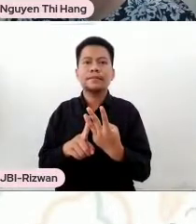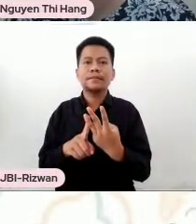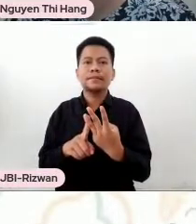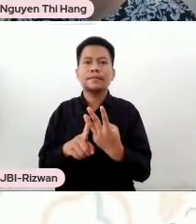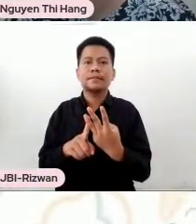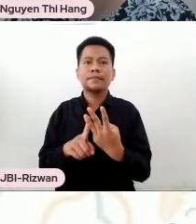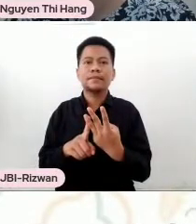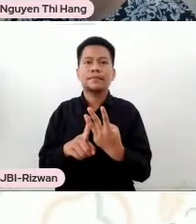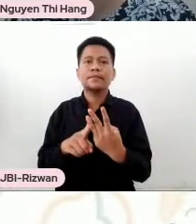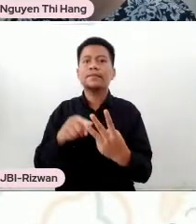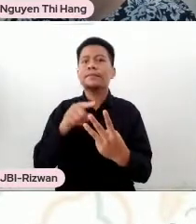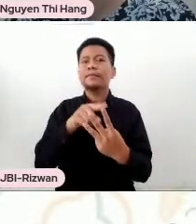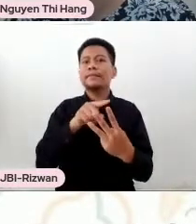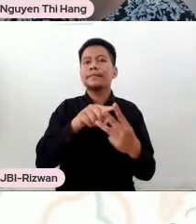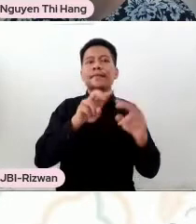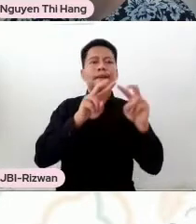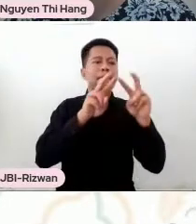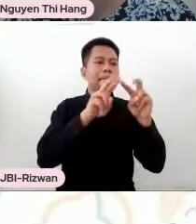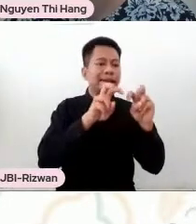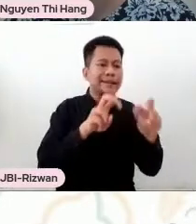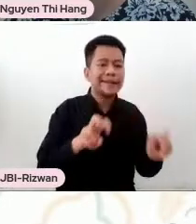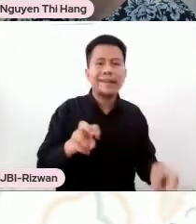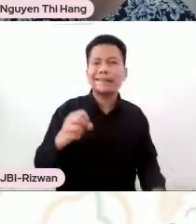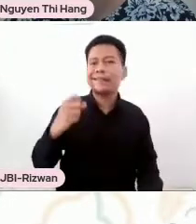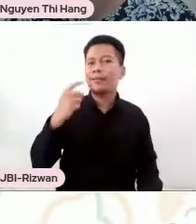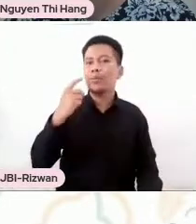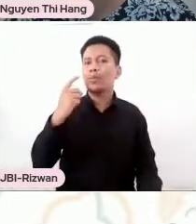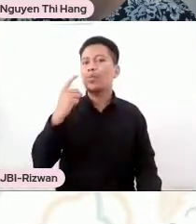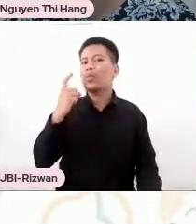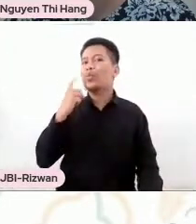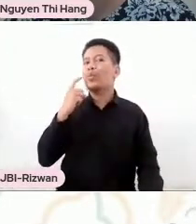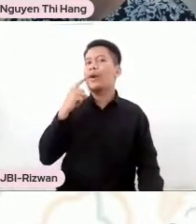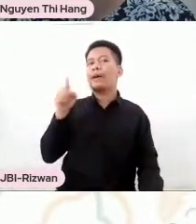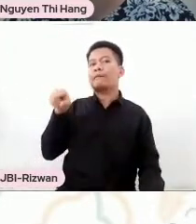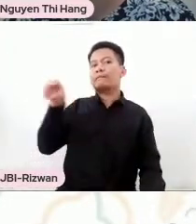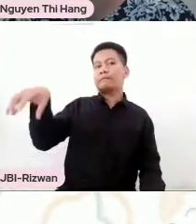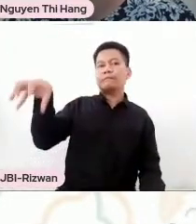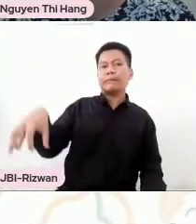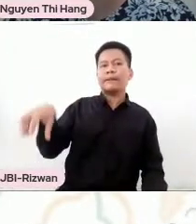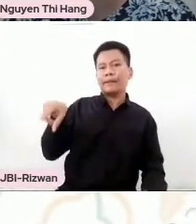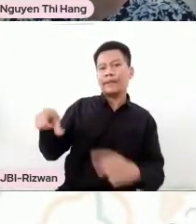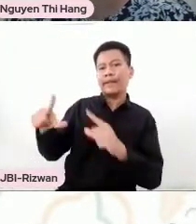penelitian atau uji coba yang dilakukan di tiga pusat tadi. Ya.